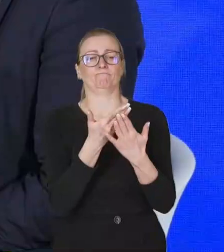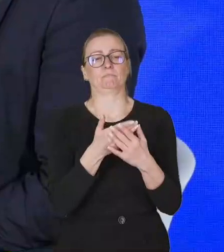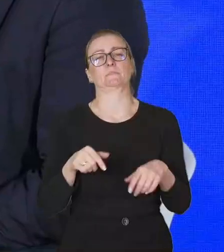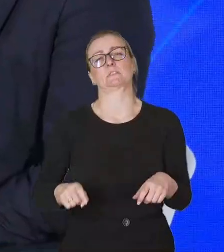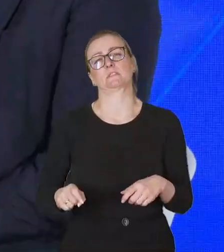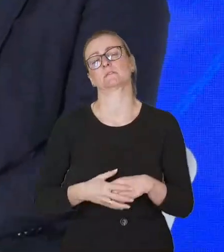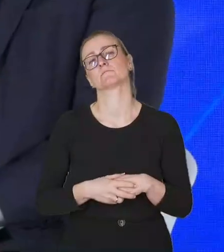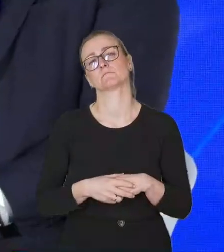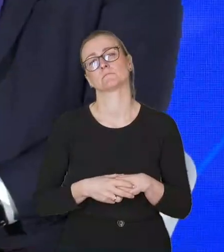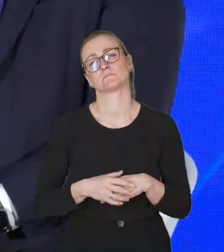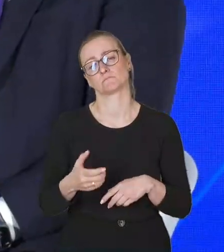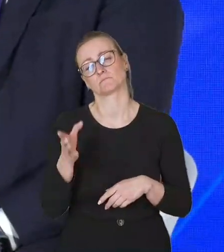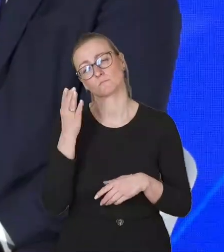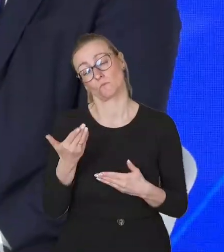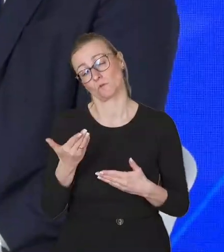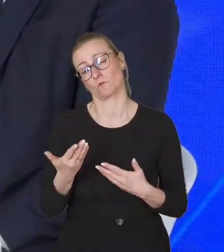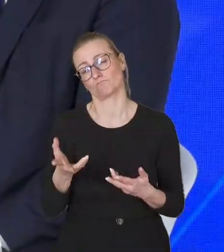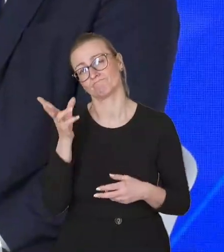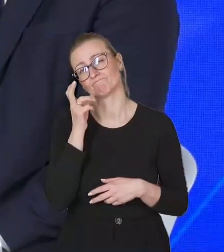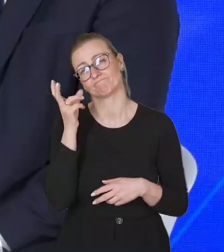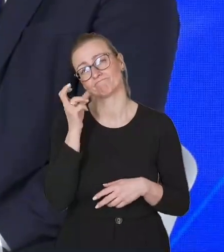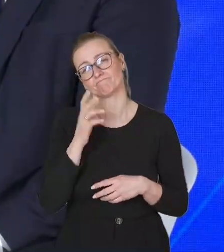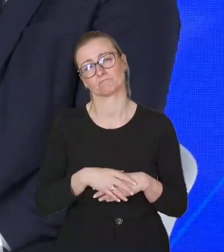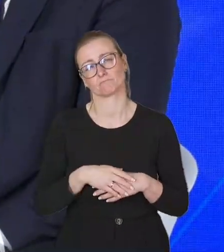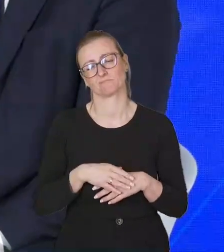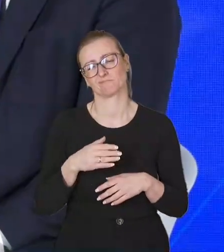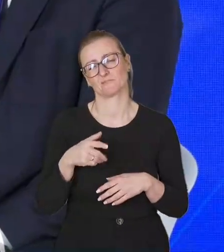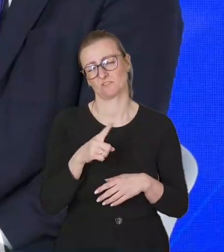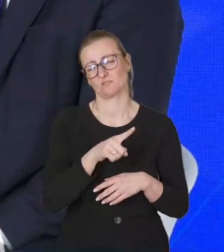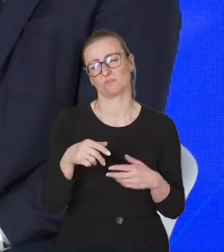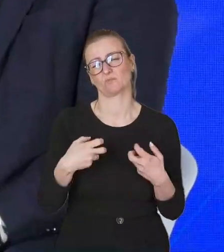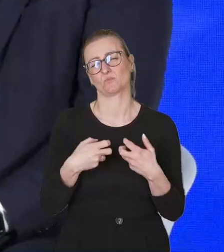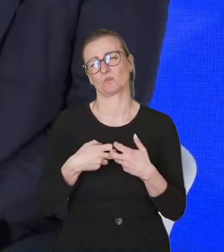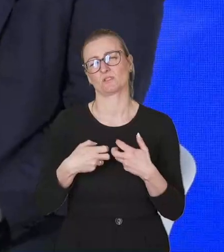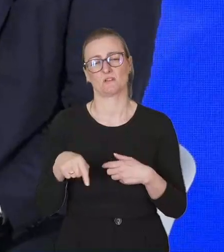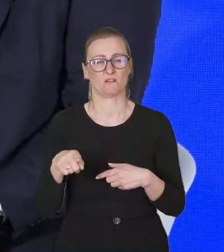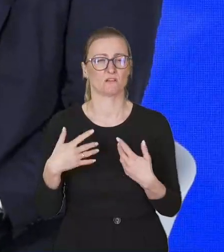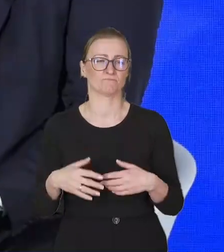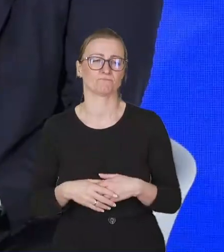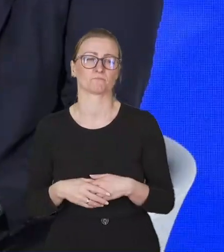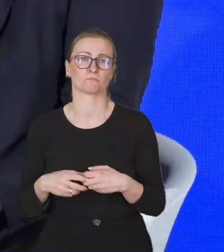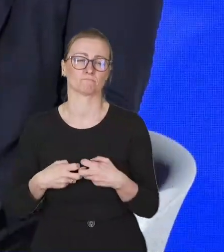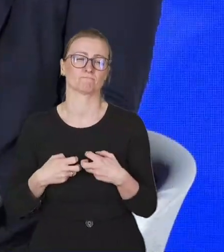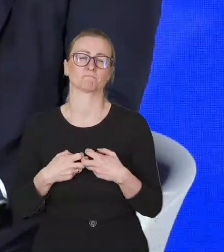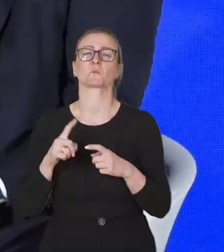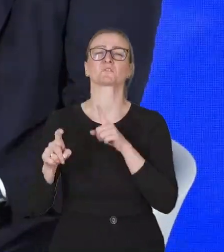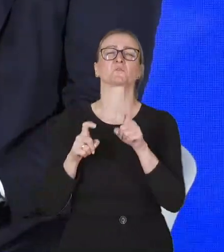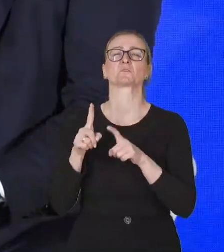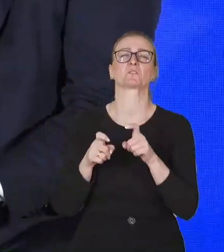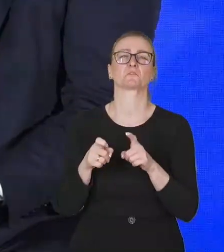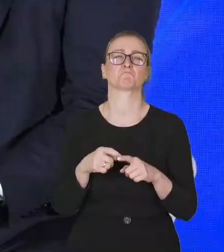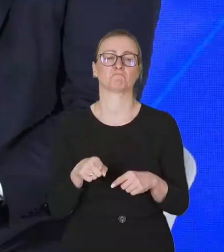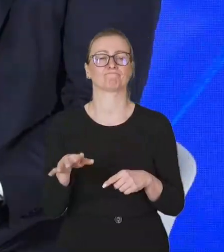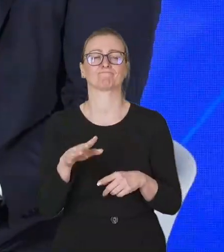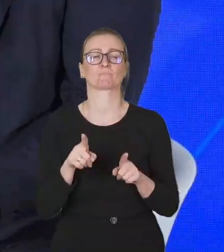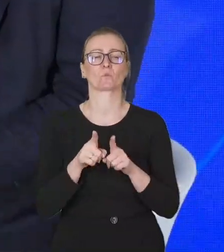better, is consulting with the member states, with the regions. And yesterday I had this mixed feelings when I heard von der